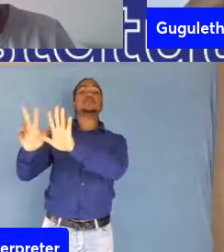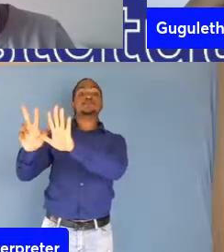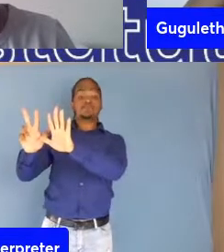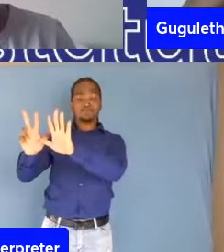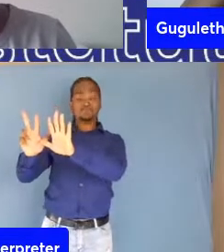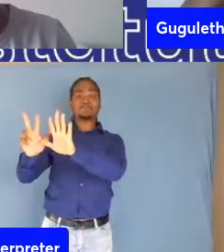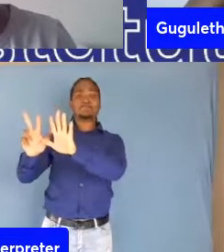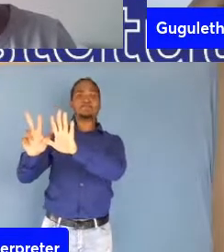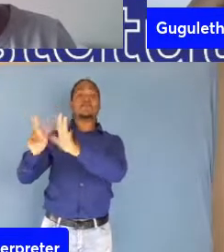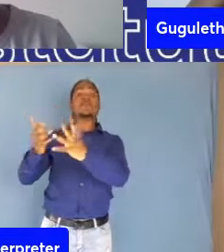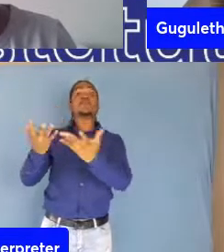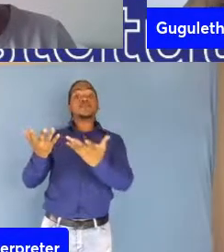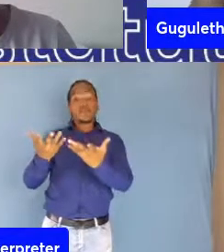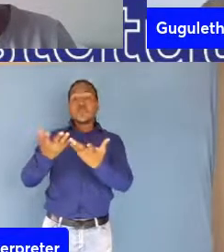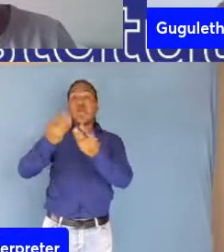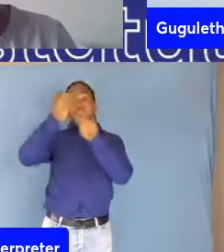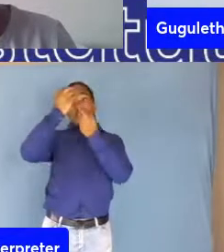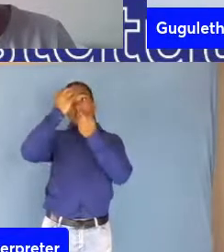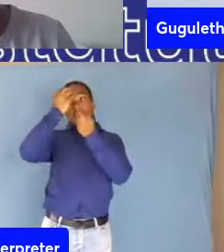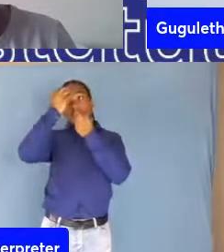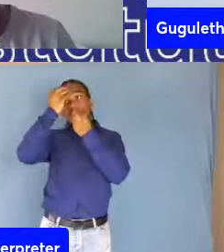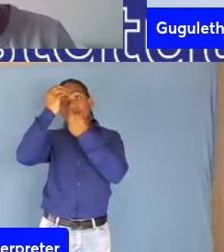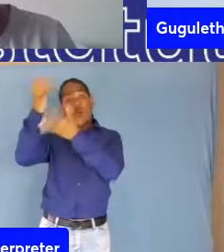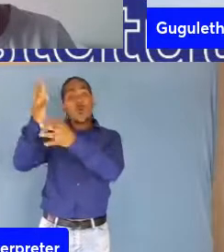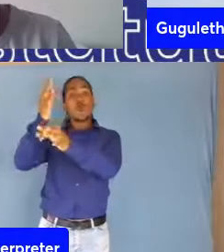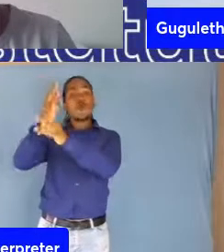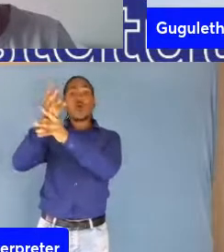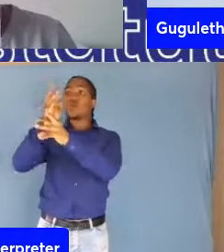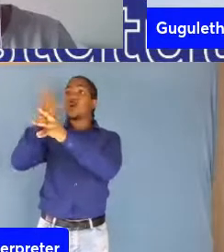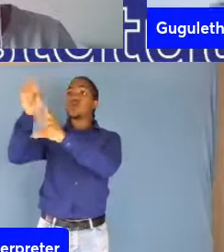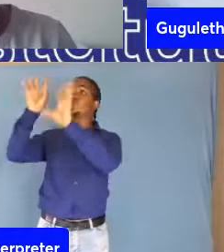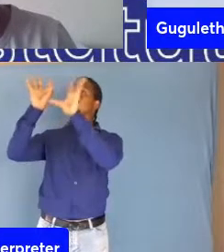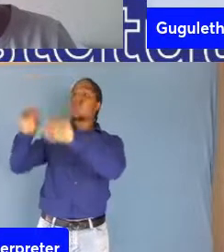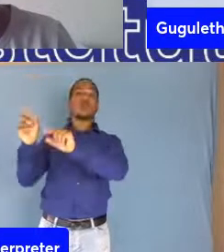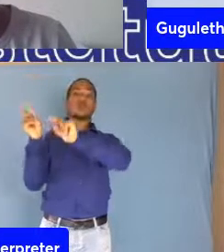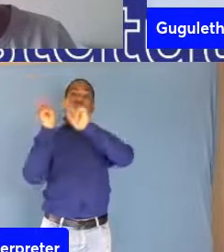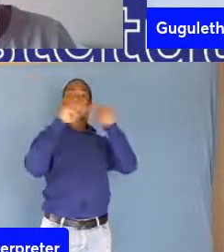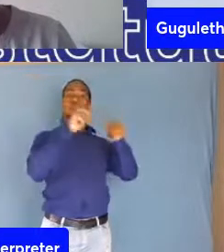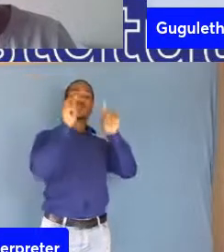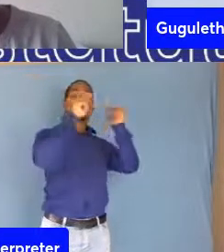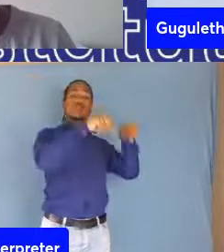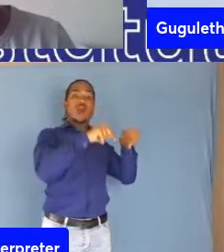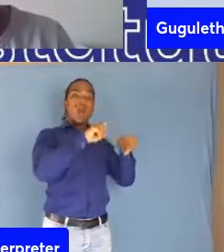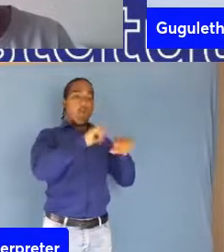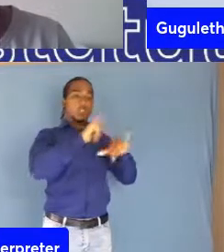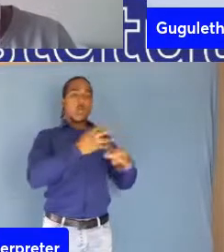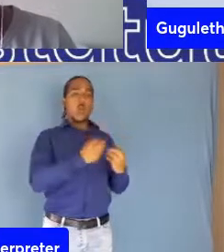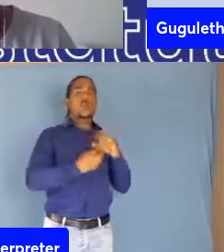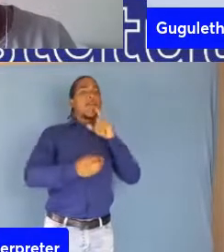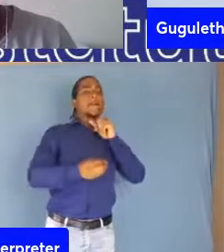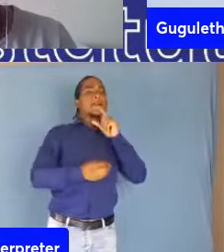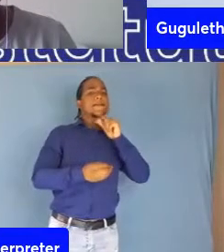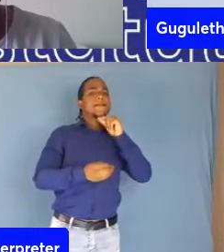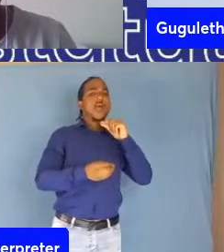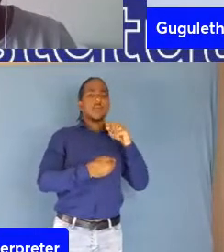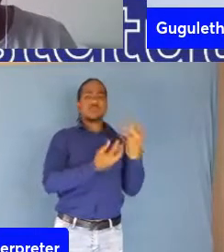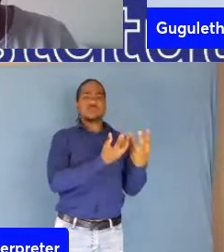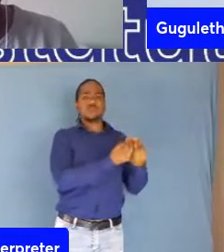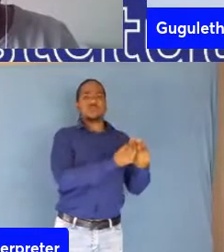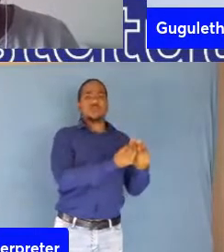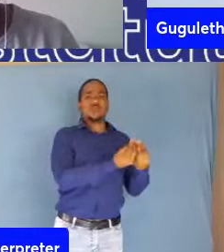stop coming to that place that she's staying, or she's staying rather, where she's staying at with the